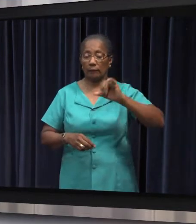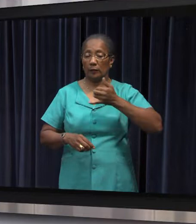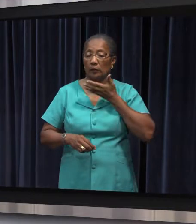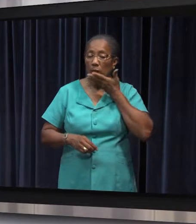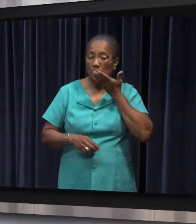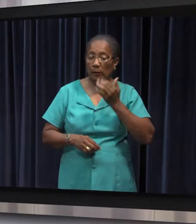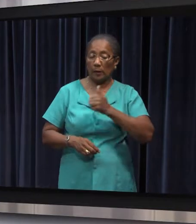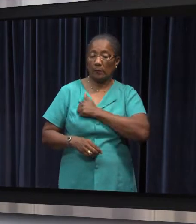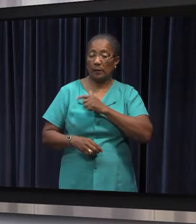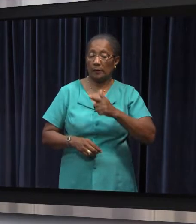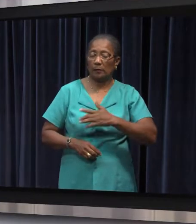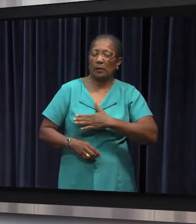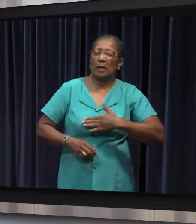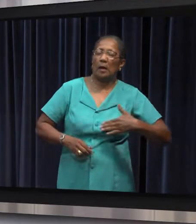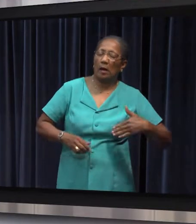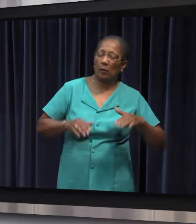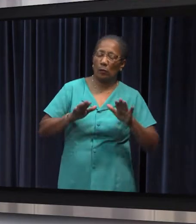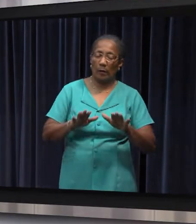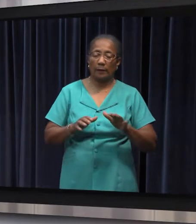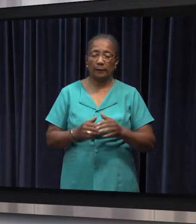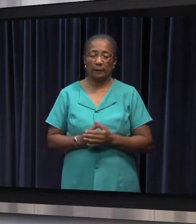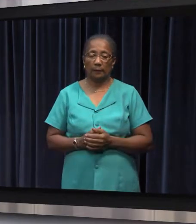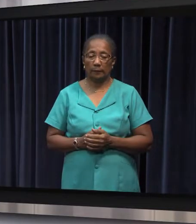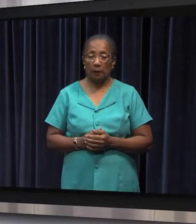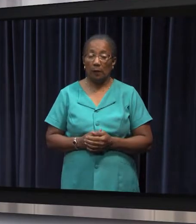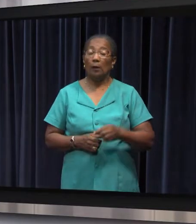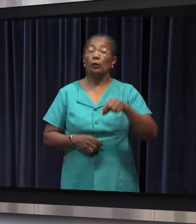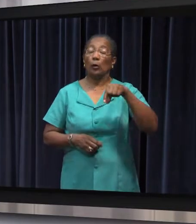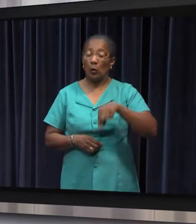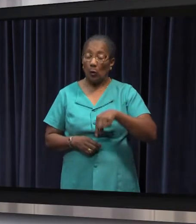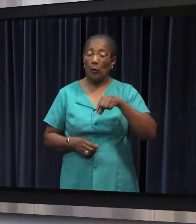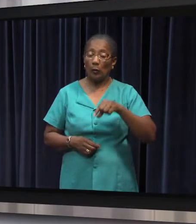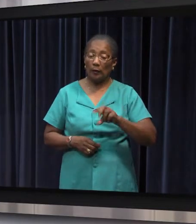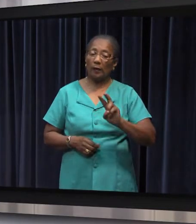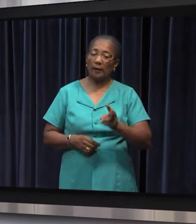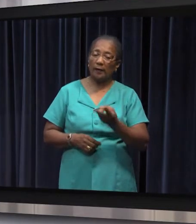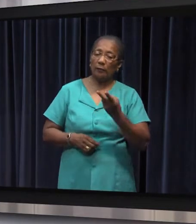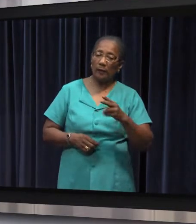youth ambassadors is still waiting. The